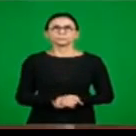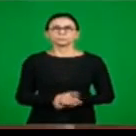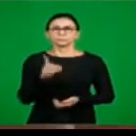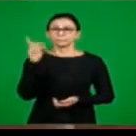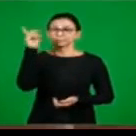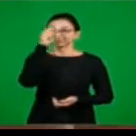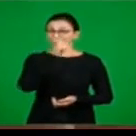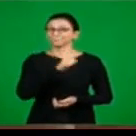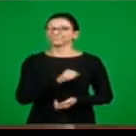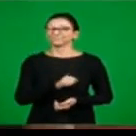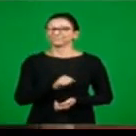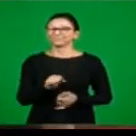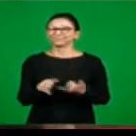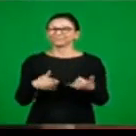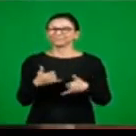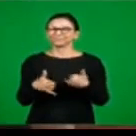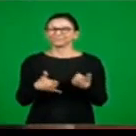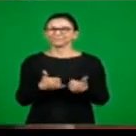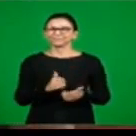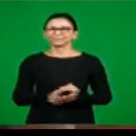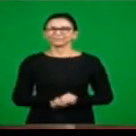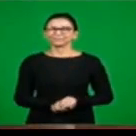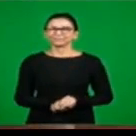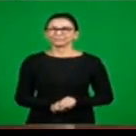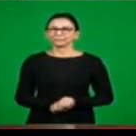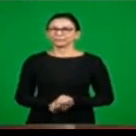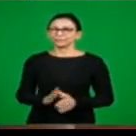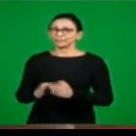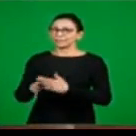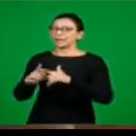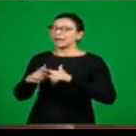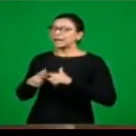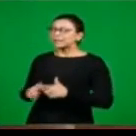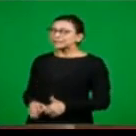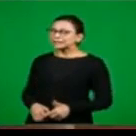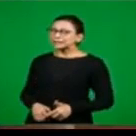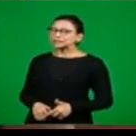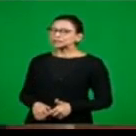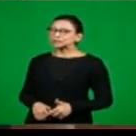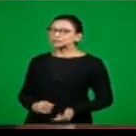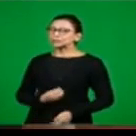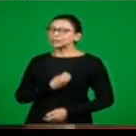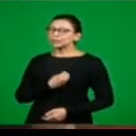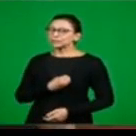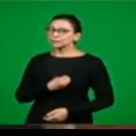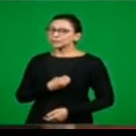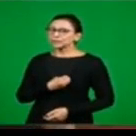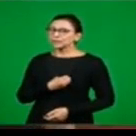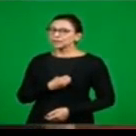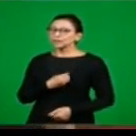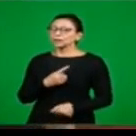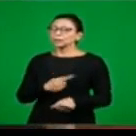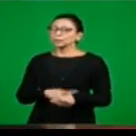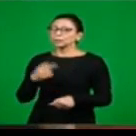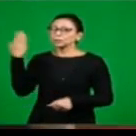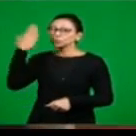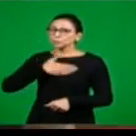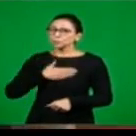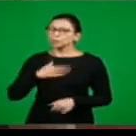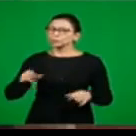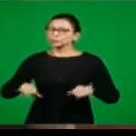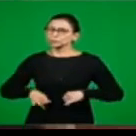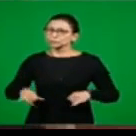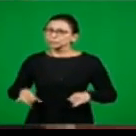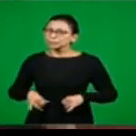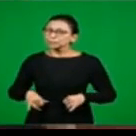I don't know if the church is going to be able to answer this because it's very difficult. Will the church go through the Great Tribulation? So